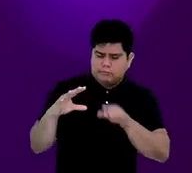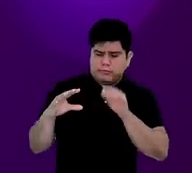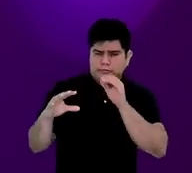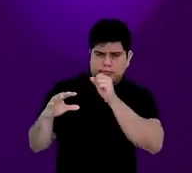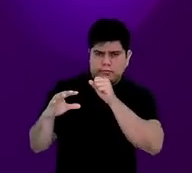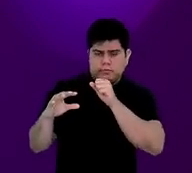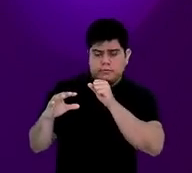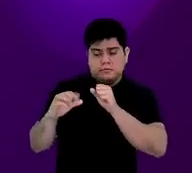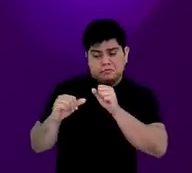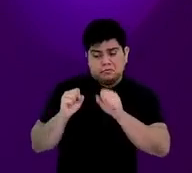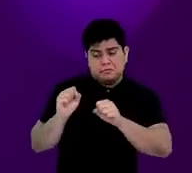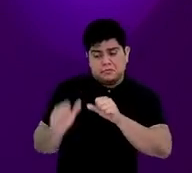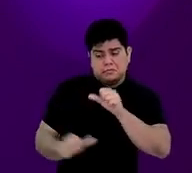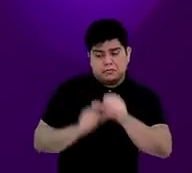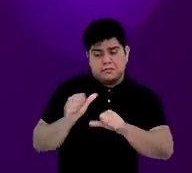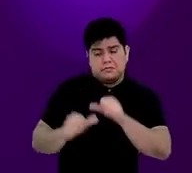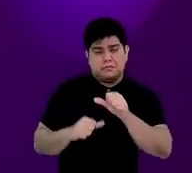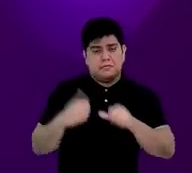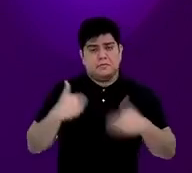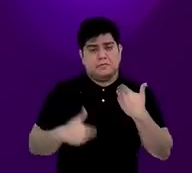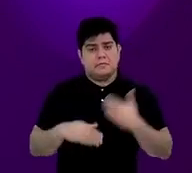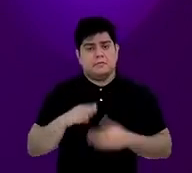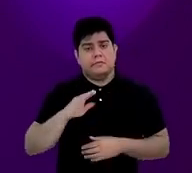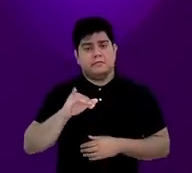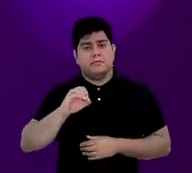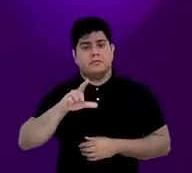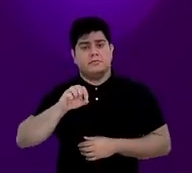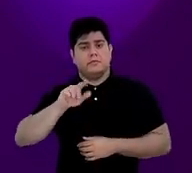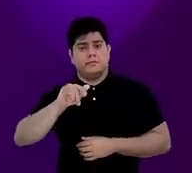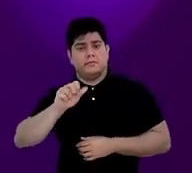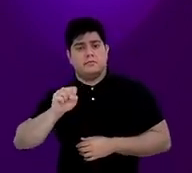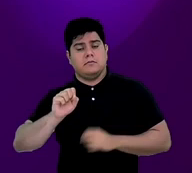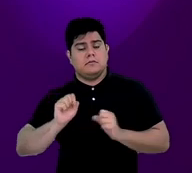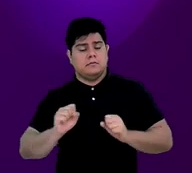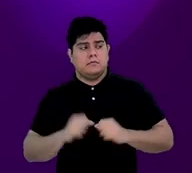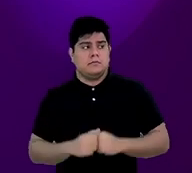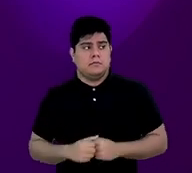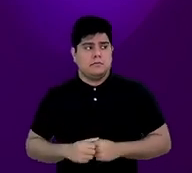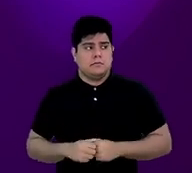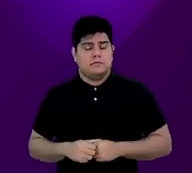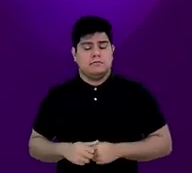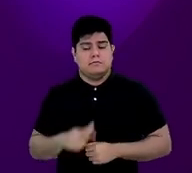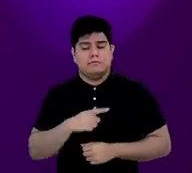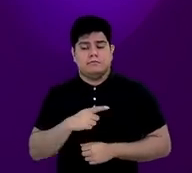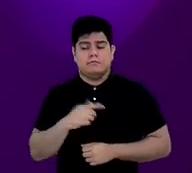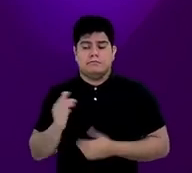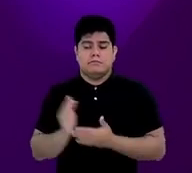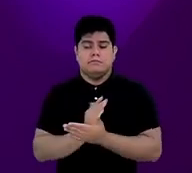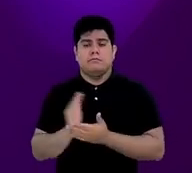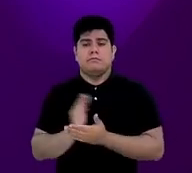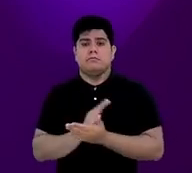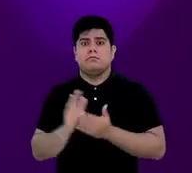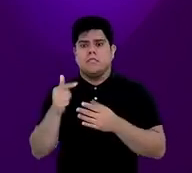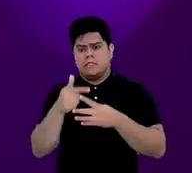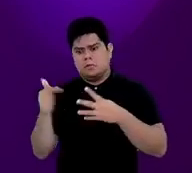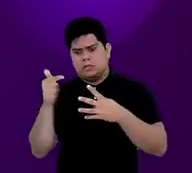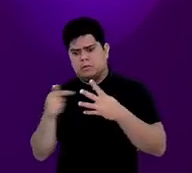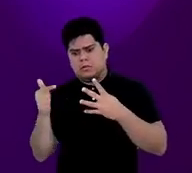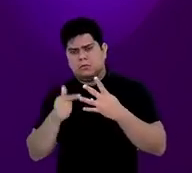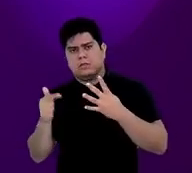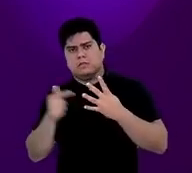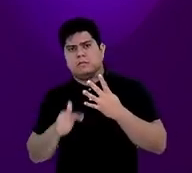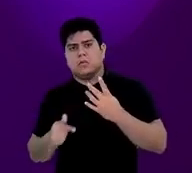hours, days, or even weeks after a single exposure to light. So the only way to explain this is that